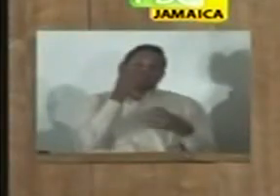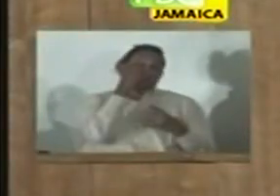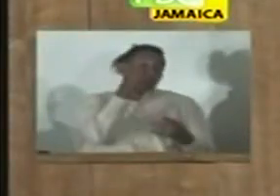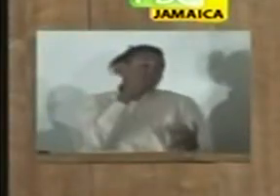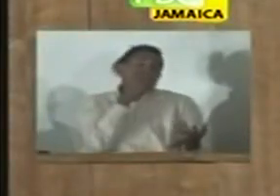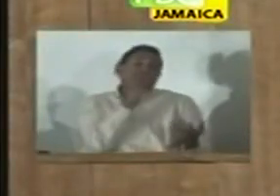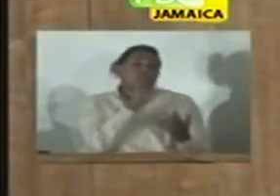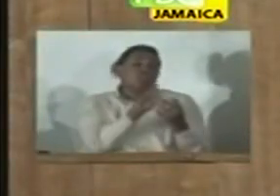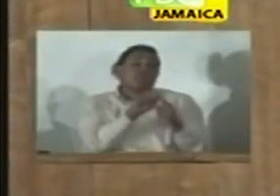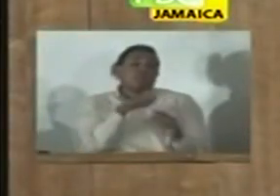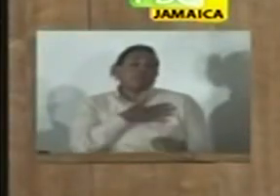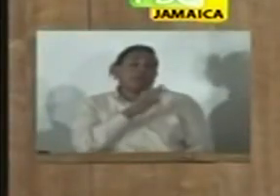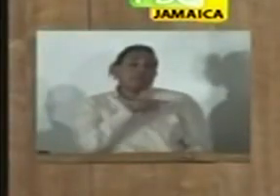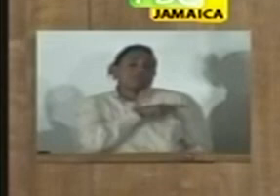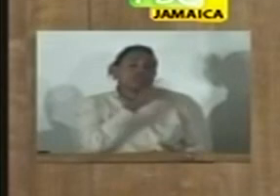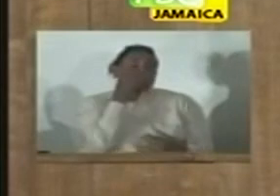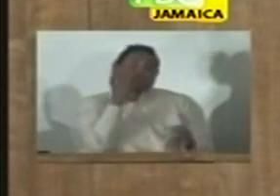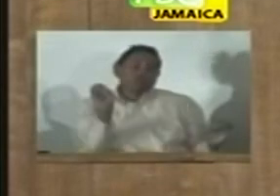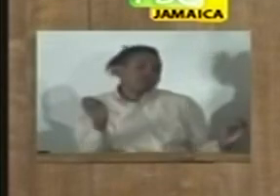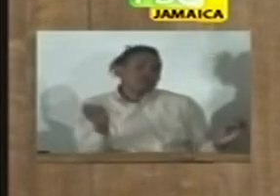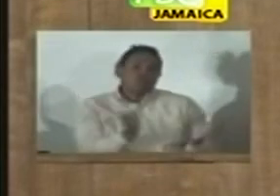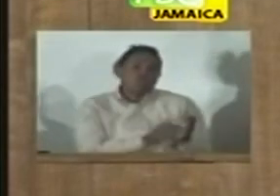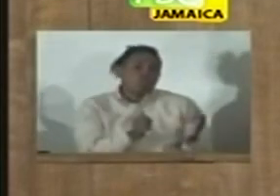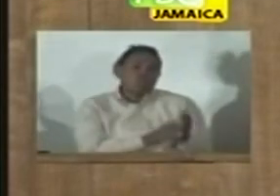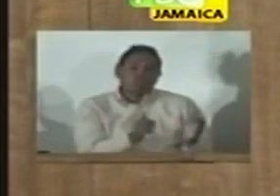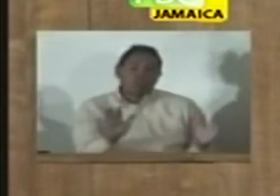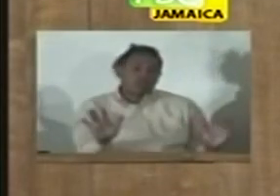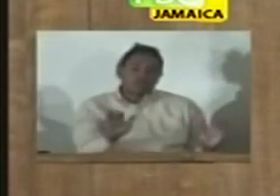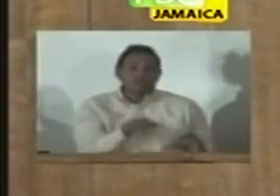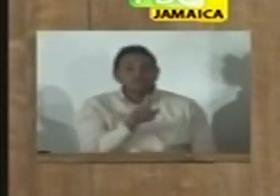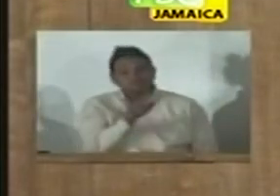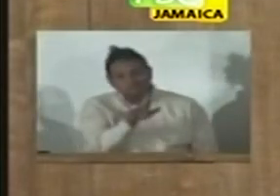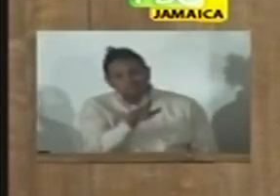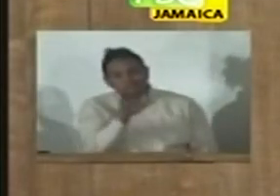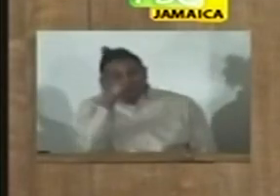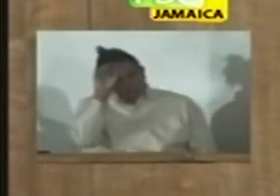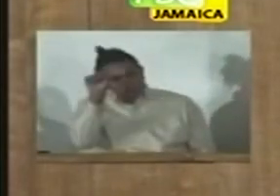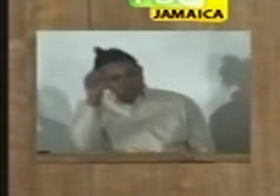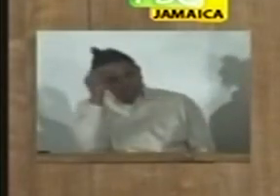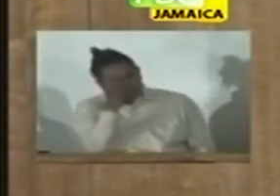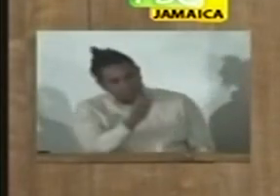Mr. President, let us be clear. Let us be clear.